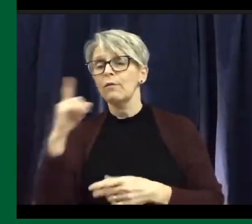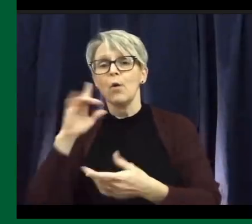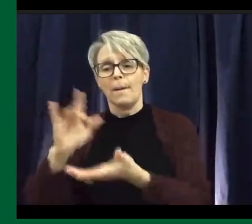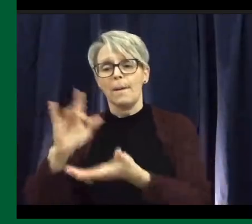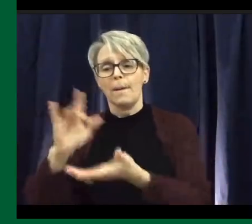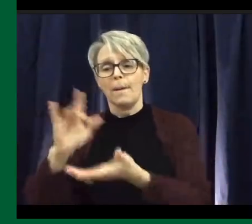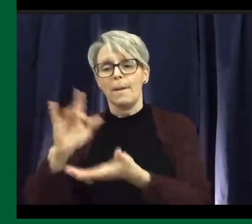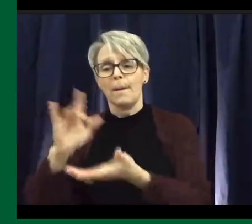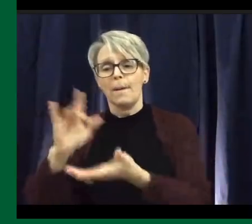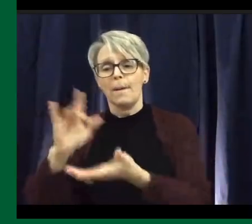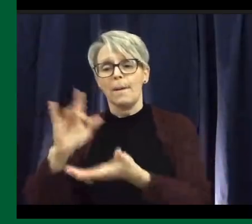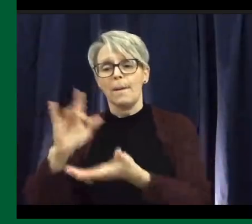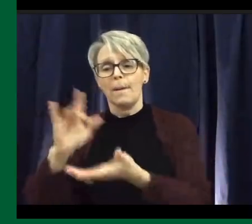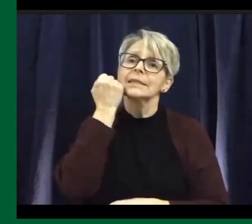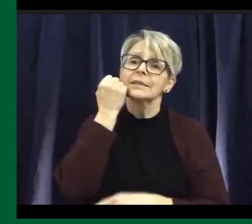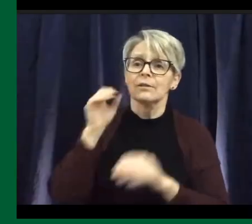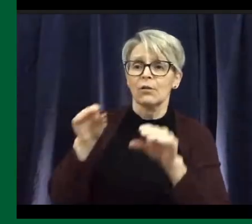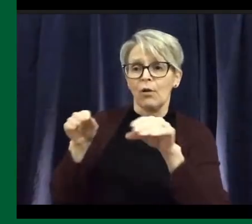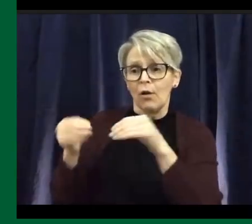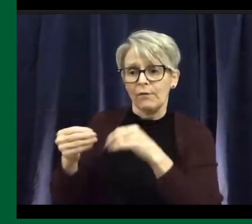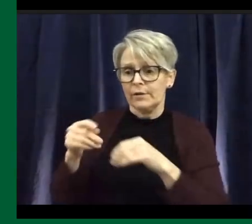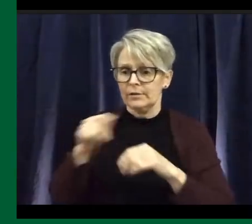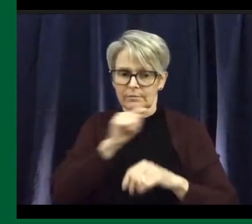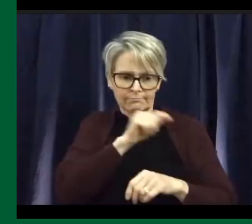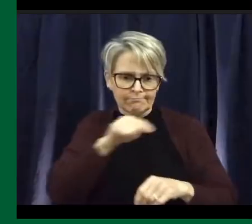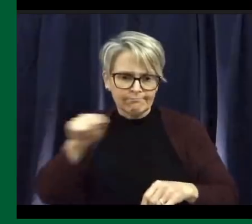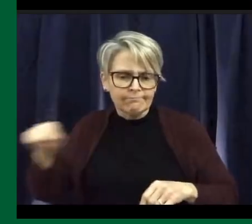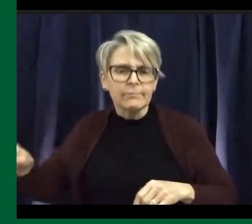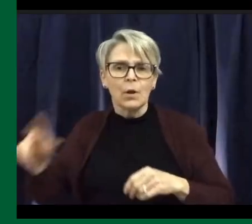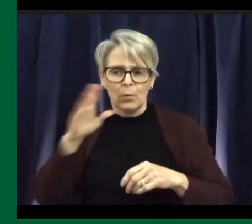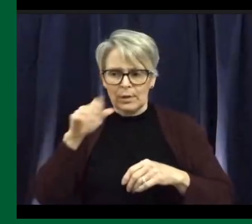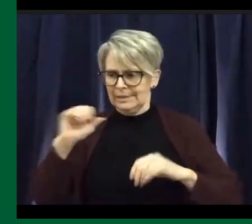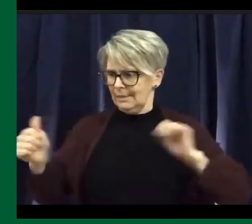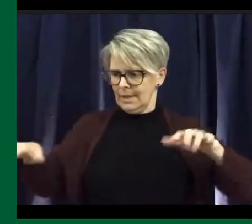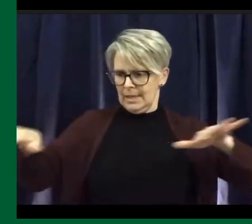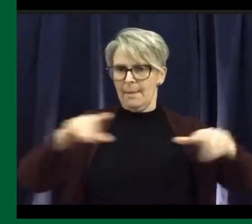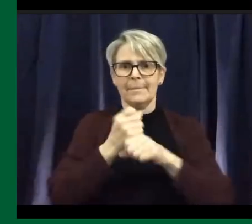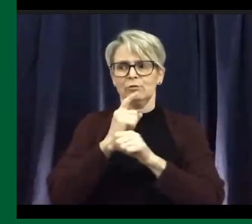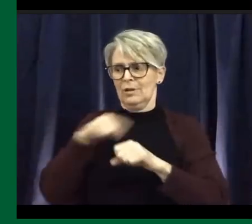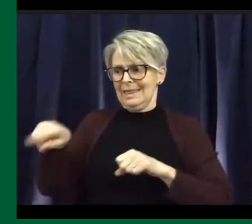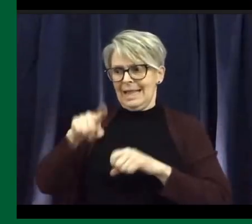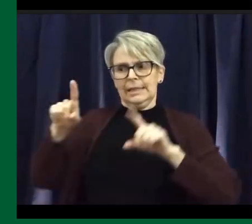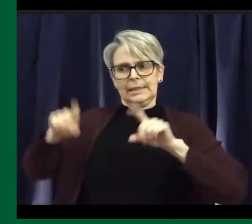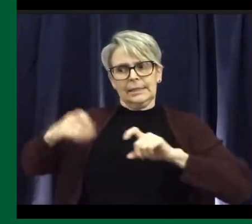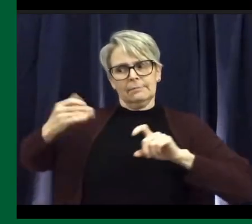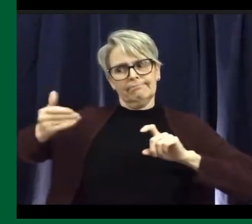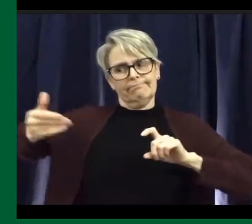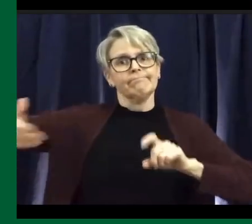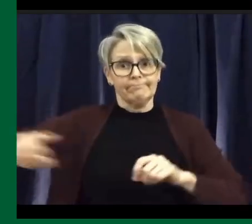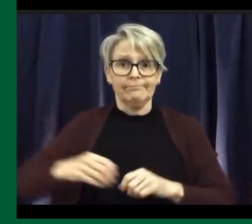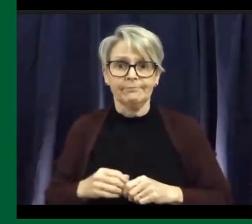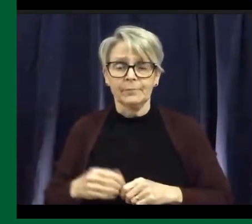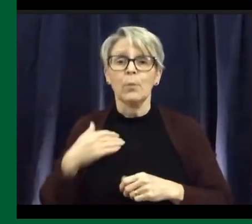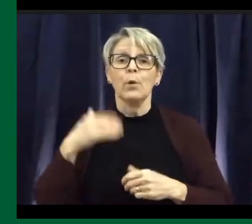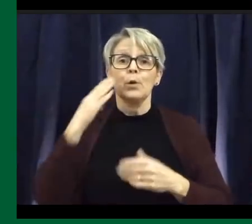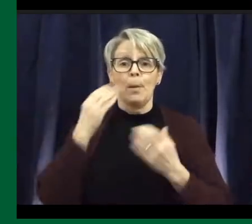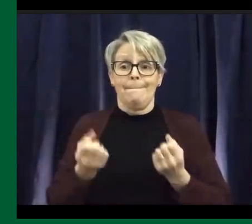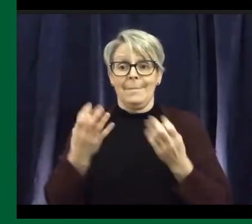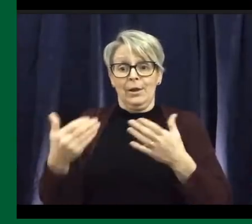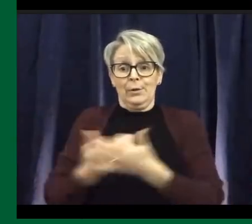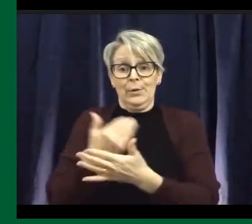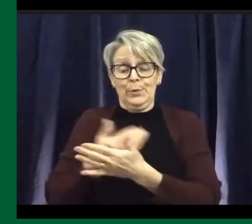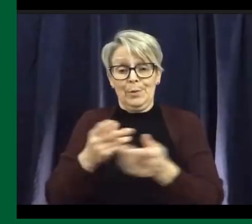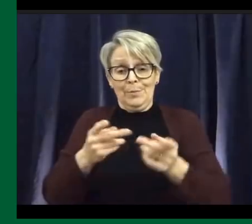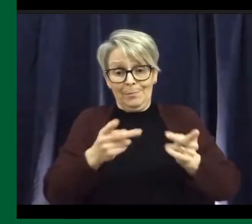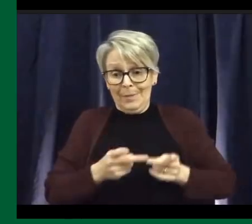those areas to ensure that we're screening essential workers in those areas. We know that many of the new sites will not have the